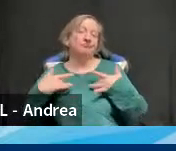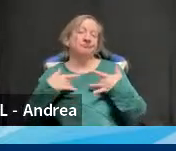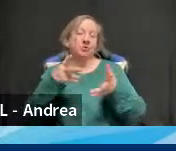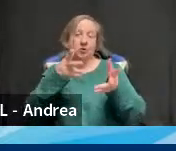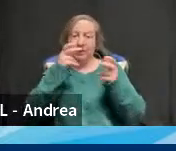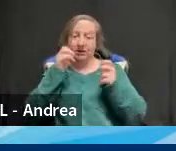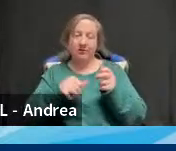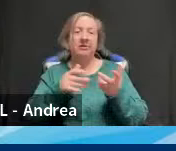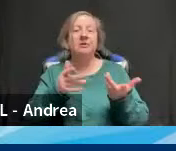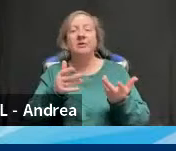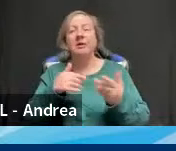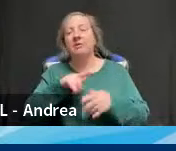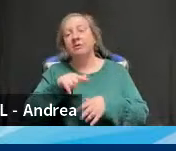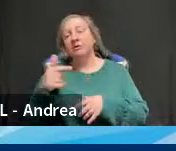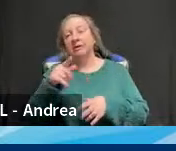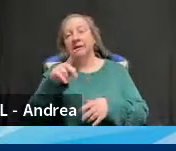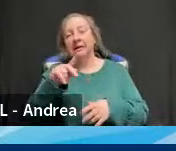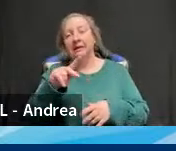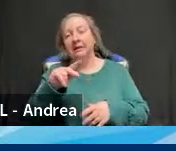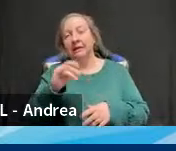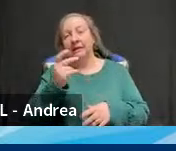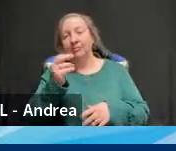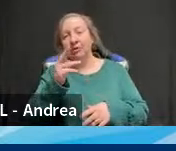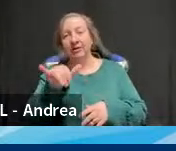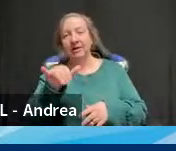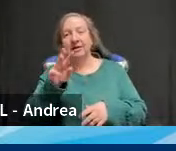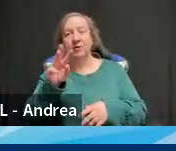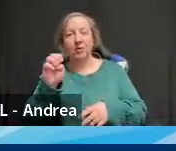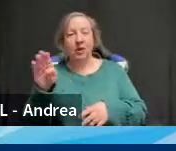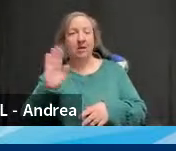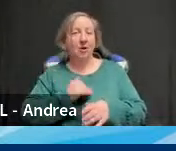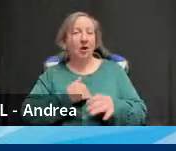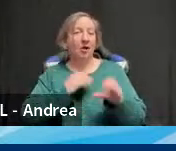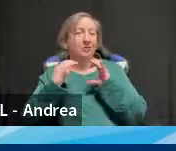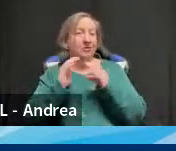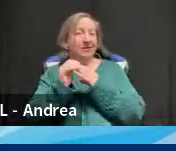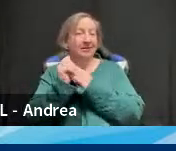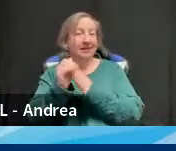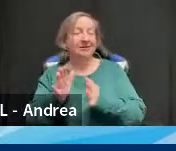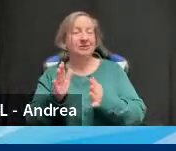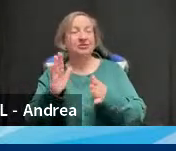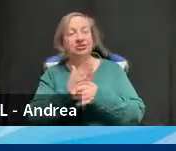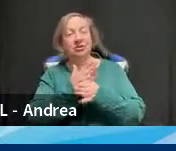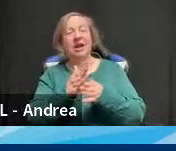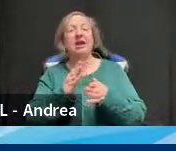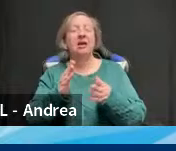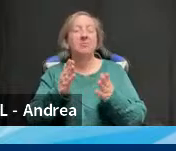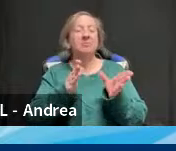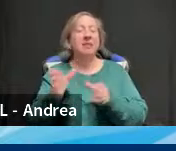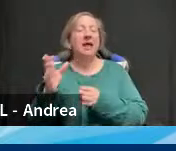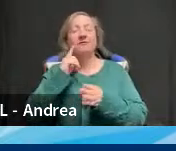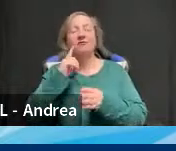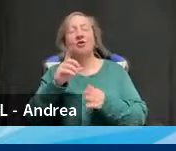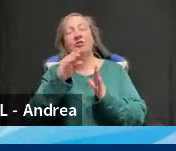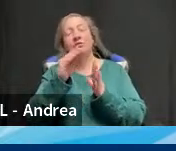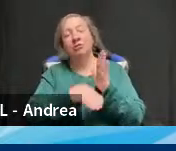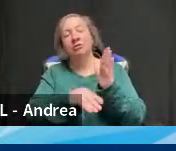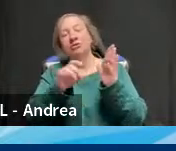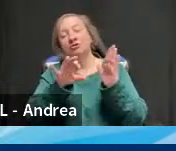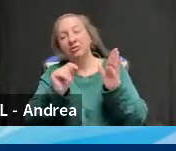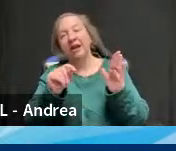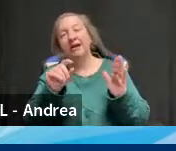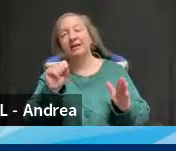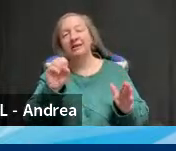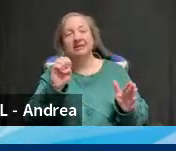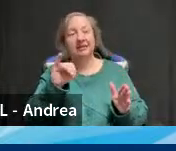pass it over to Kimberly Webb, who's our communications lead, to share with us the plan for the draft SEIS public comment period.